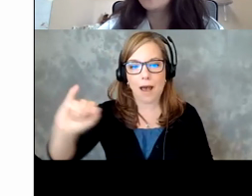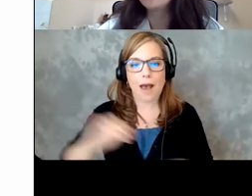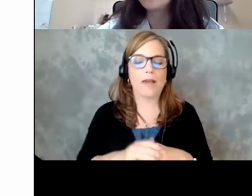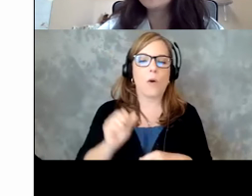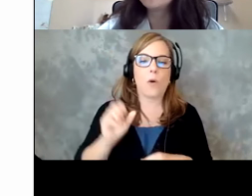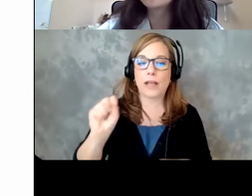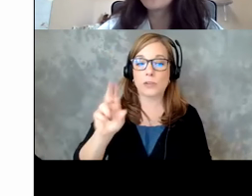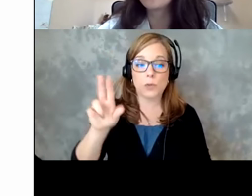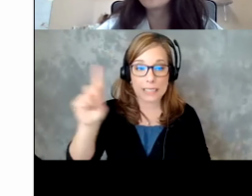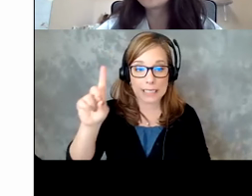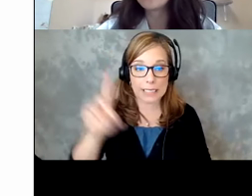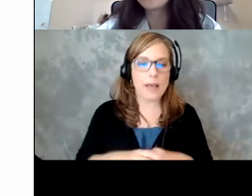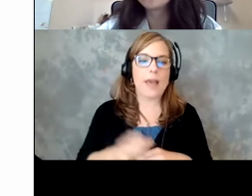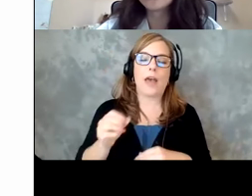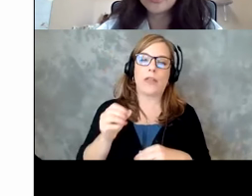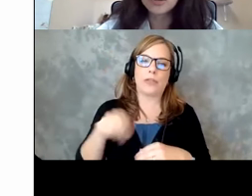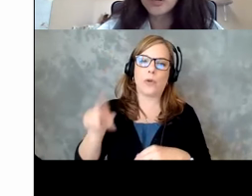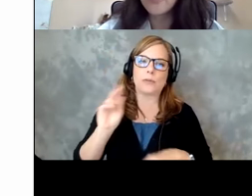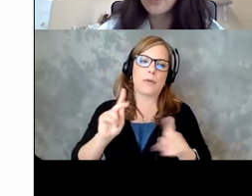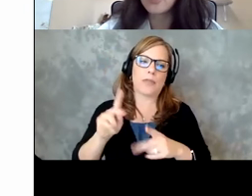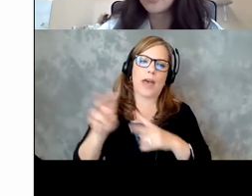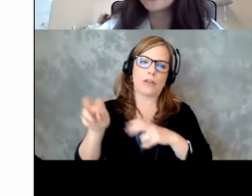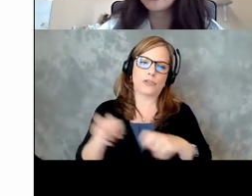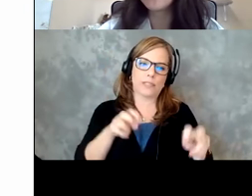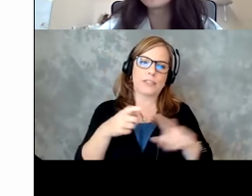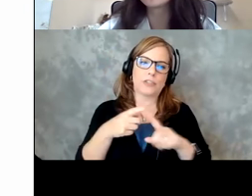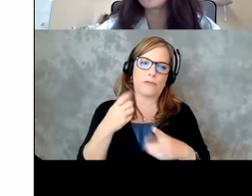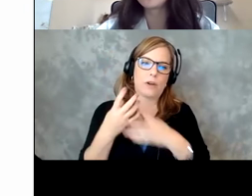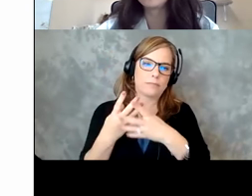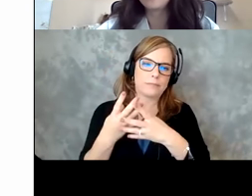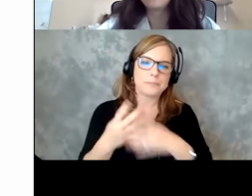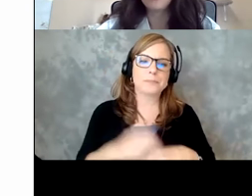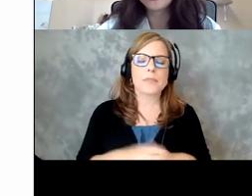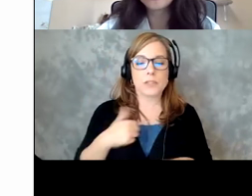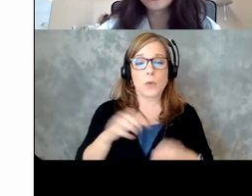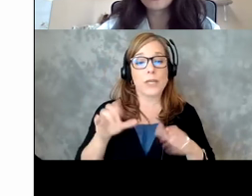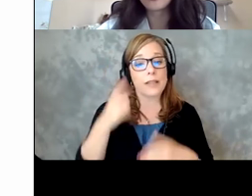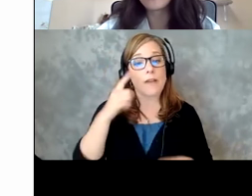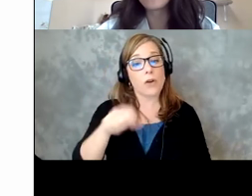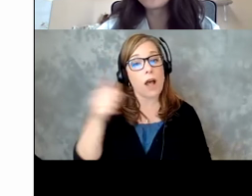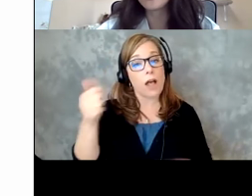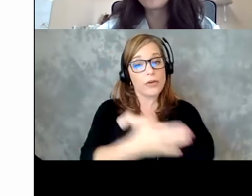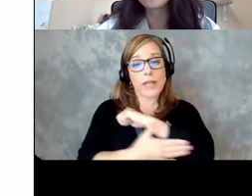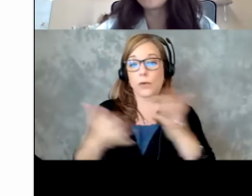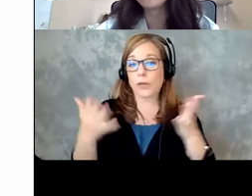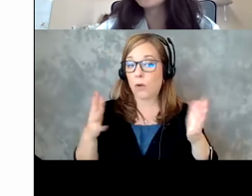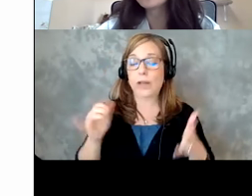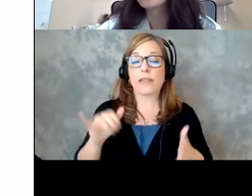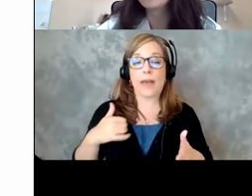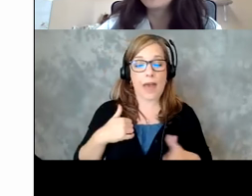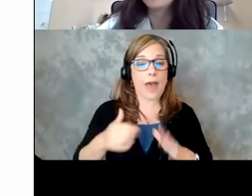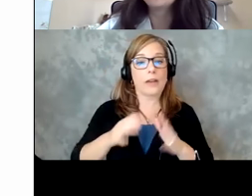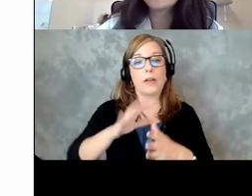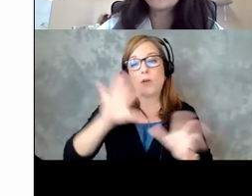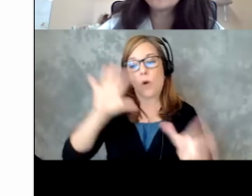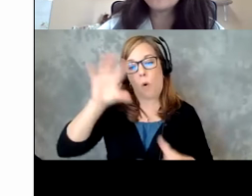community. And we did this for those populations in the 25 counties that previously had whole person care or health homes program